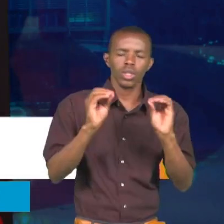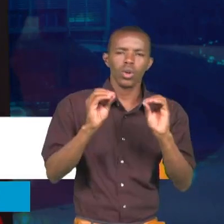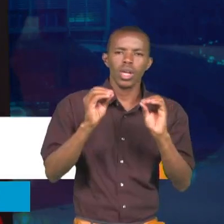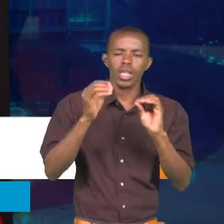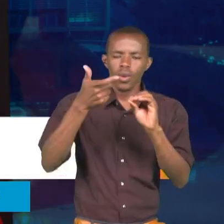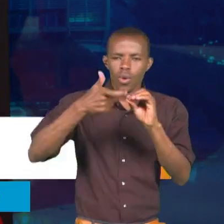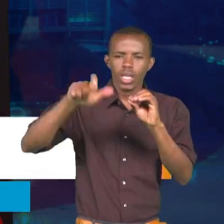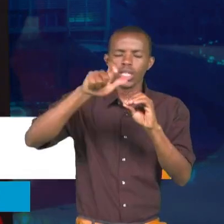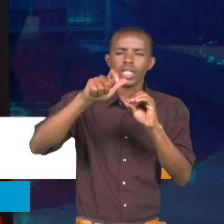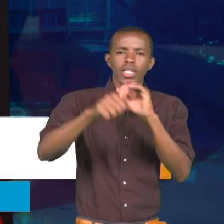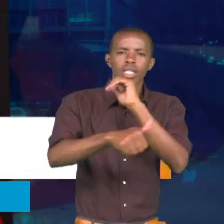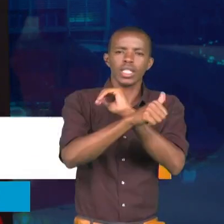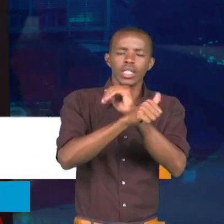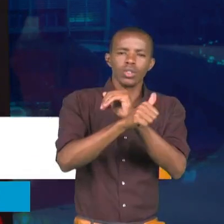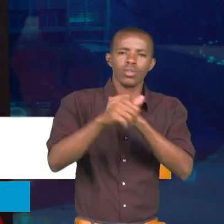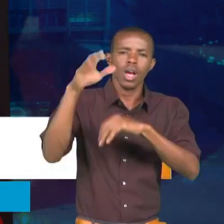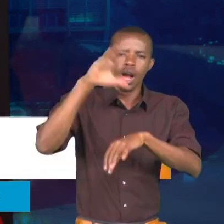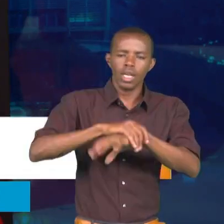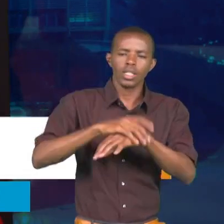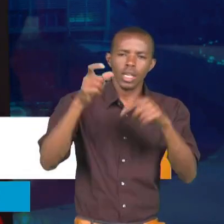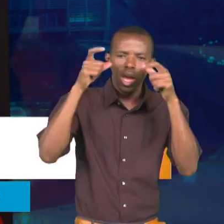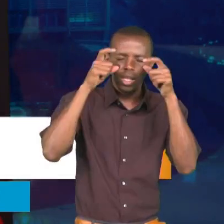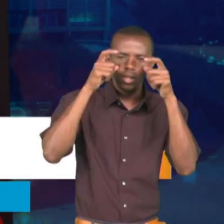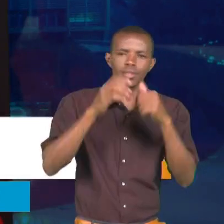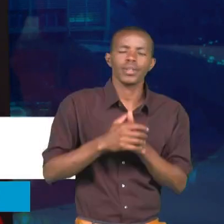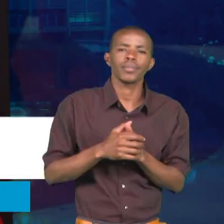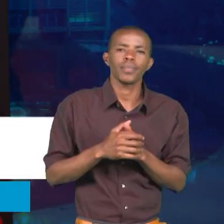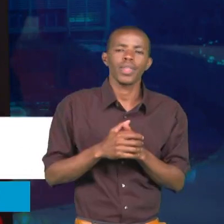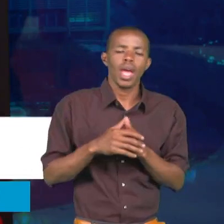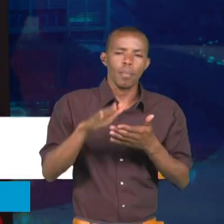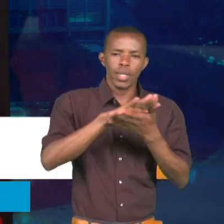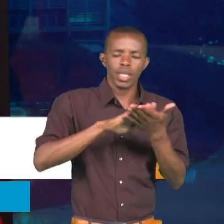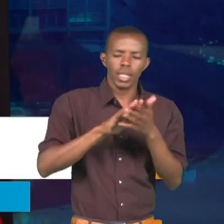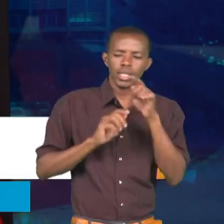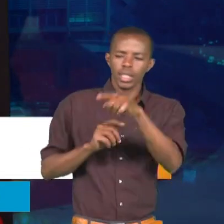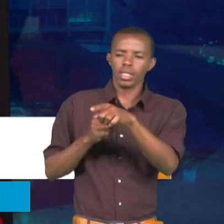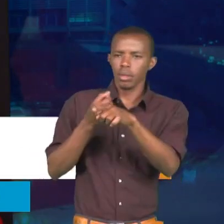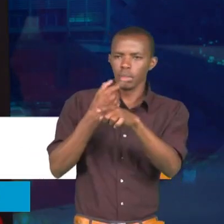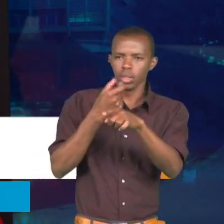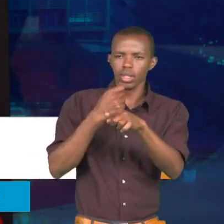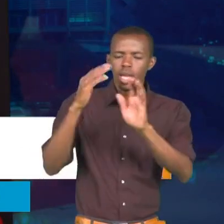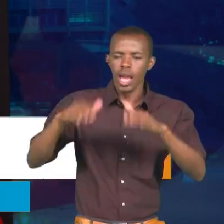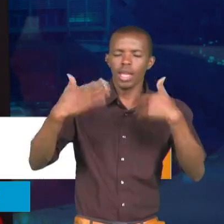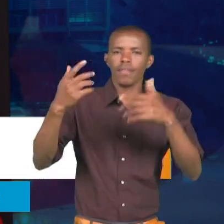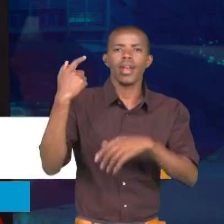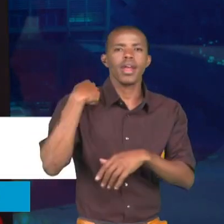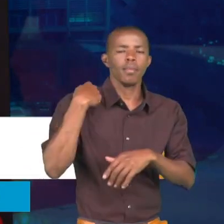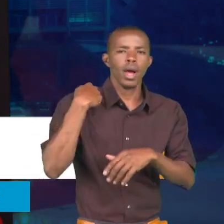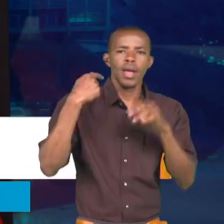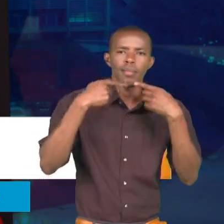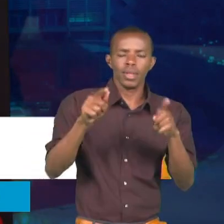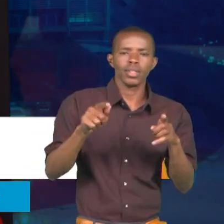the risk for acquiring HIV infection. Yeah. So basically PrEP is not for a given population,